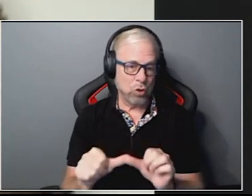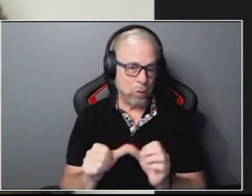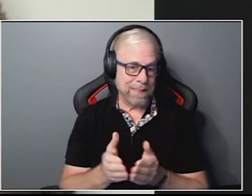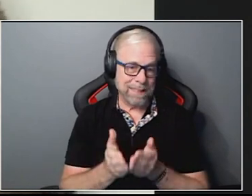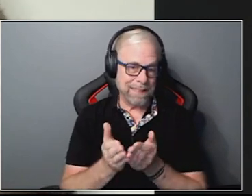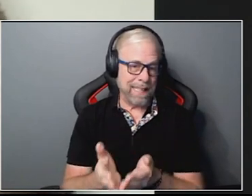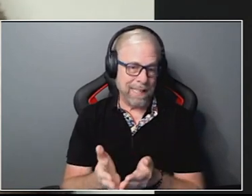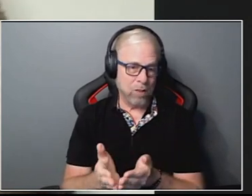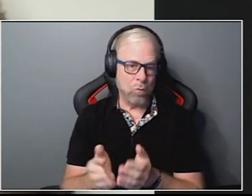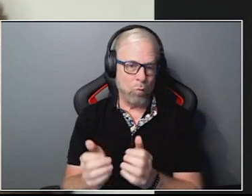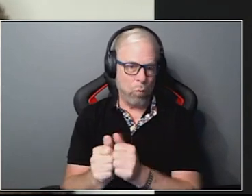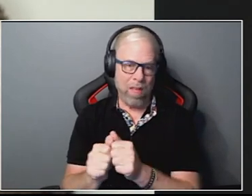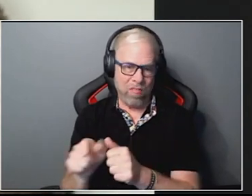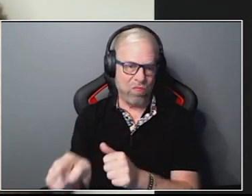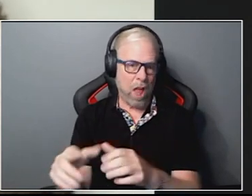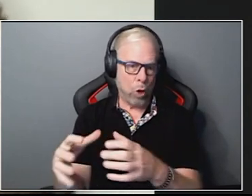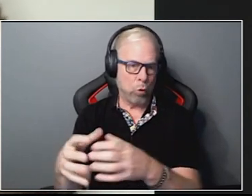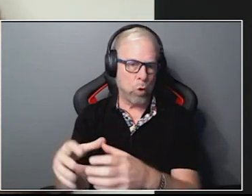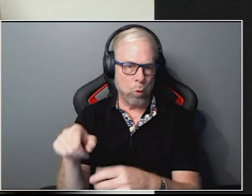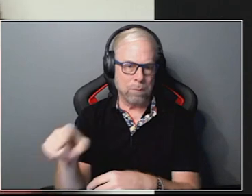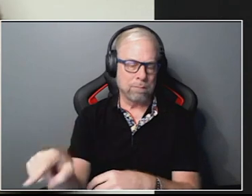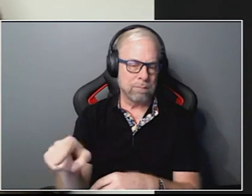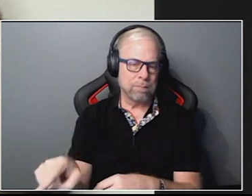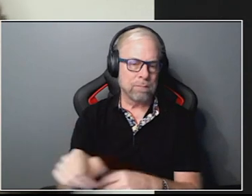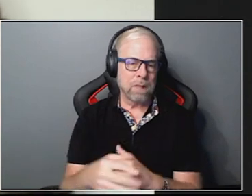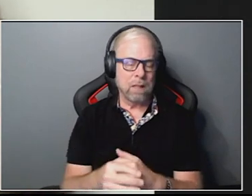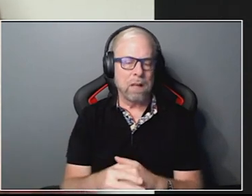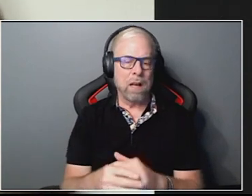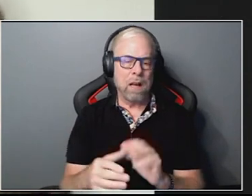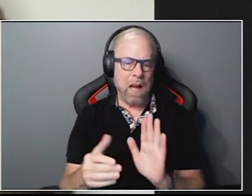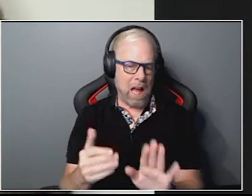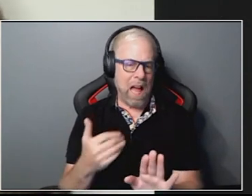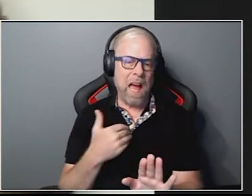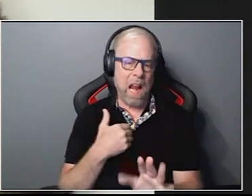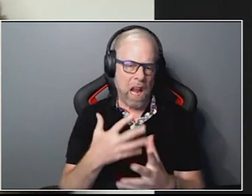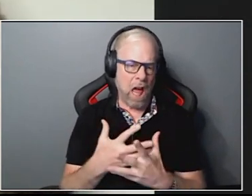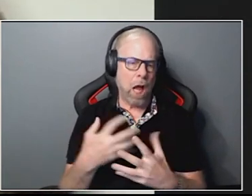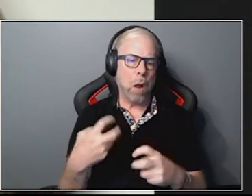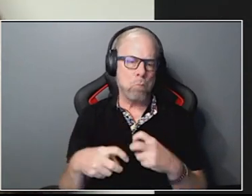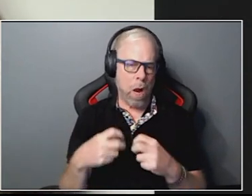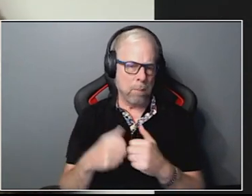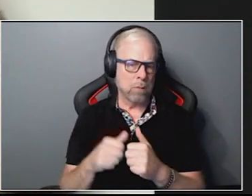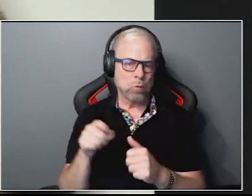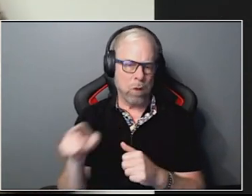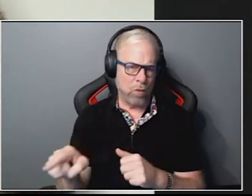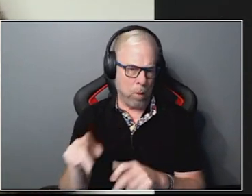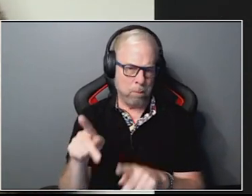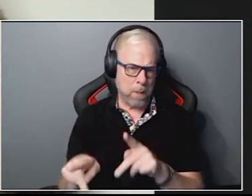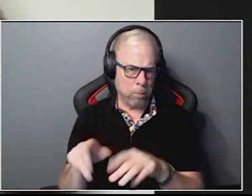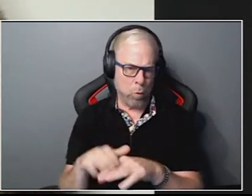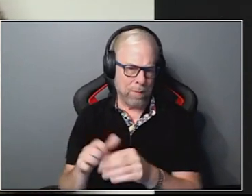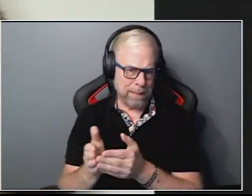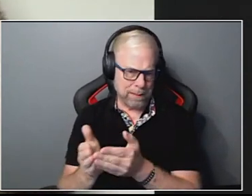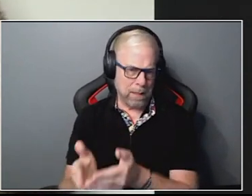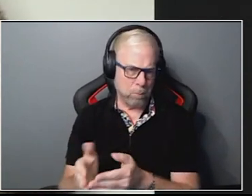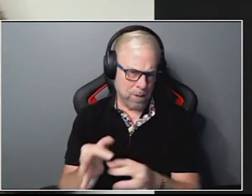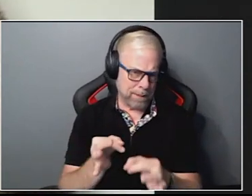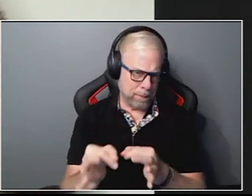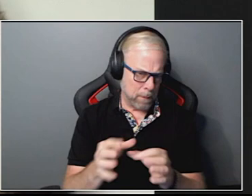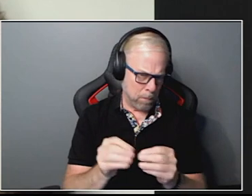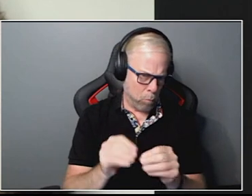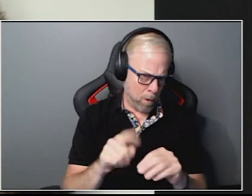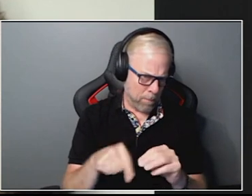crew. I had a lot of problems with that crew, but I'll explain that a little later on. So